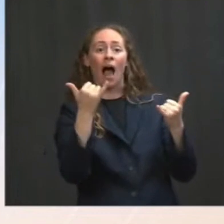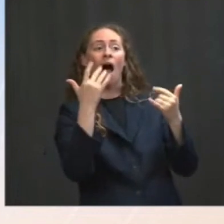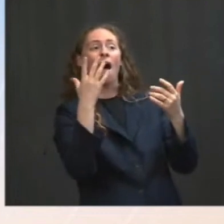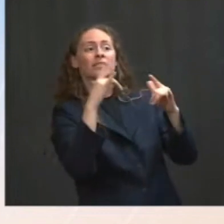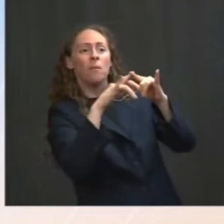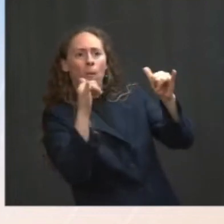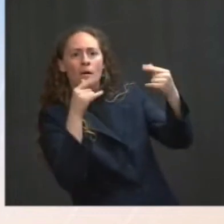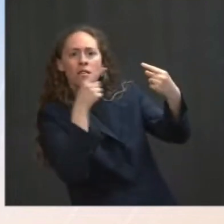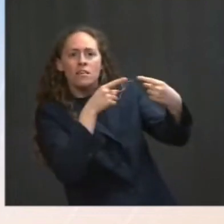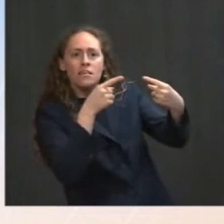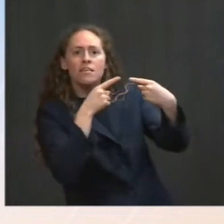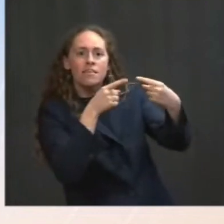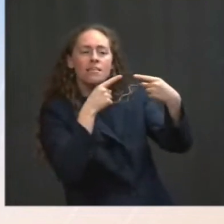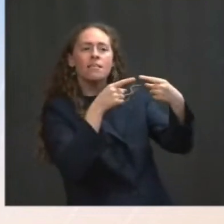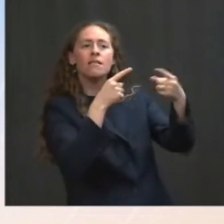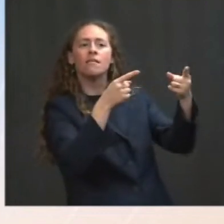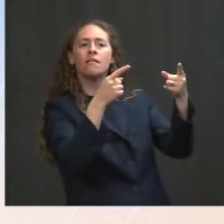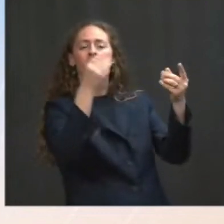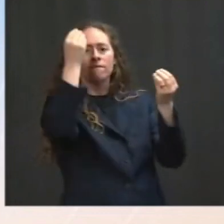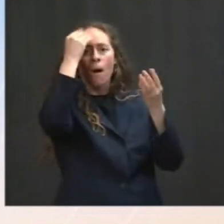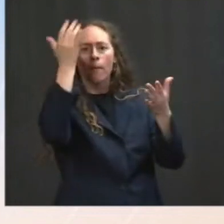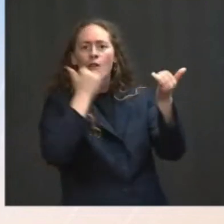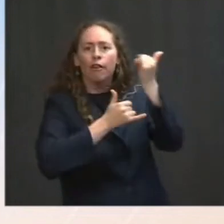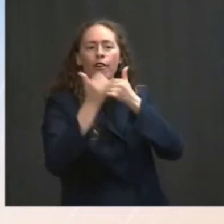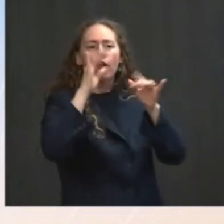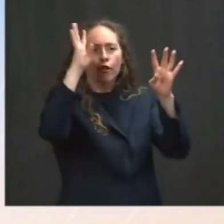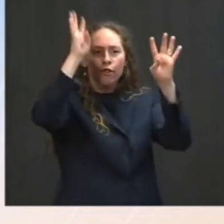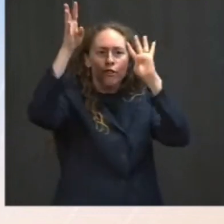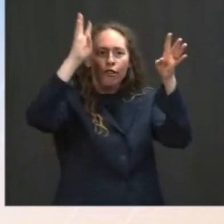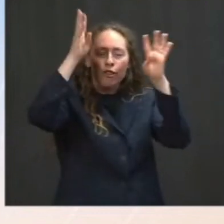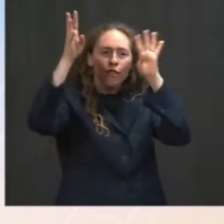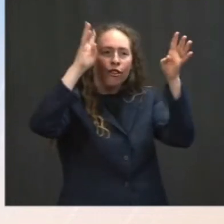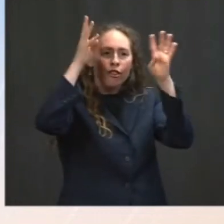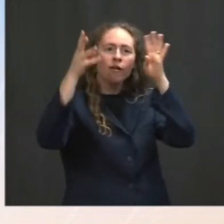online or traveling, unfortunately, out of the mouths of elected officials from time to time.